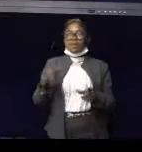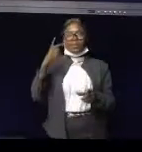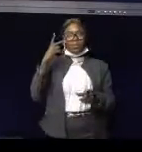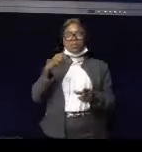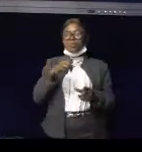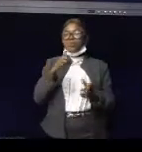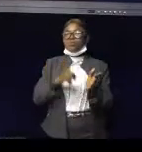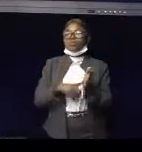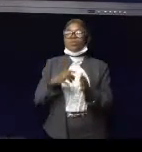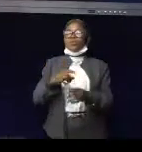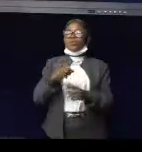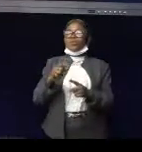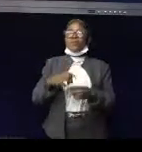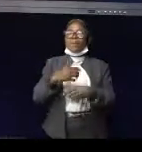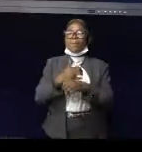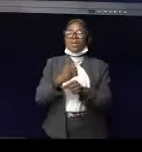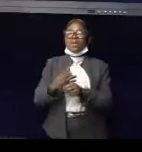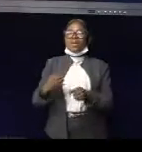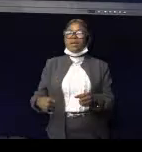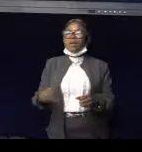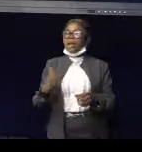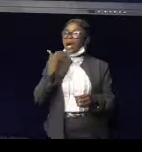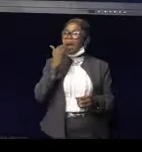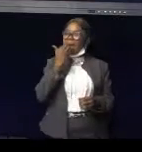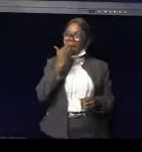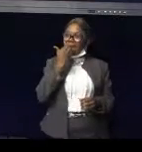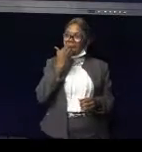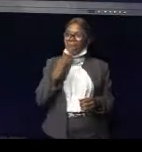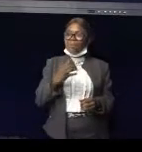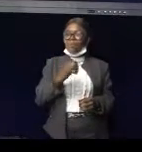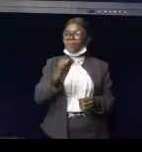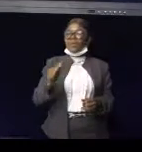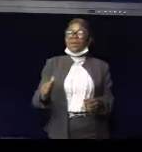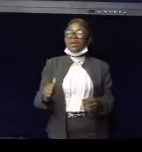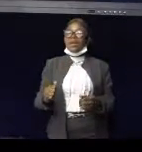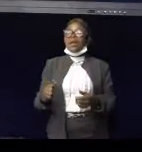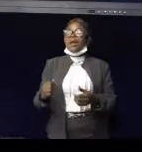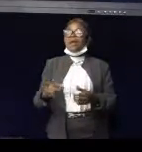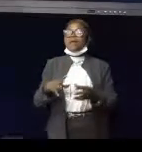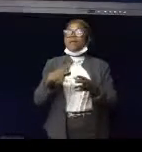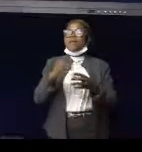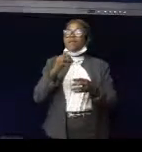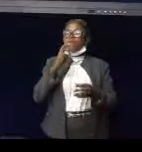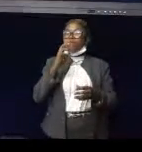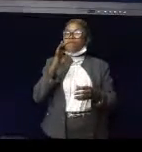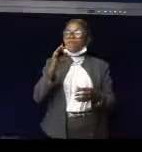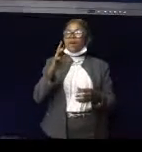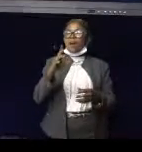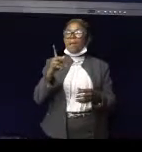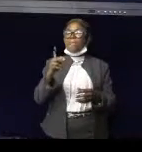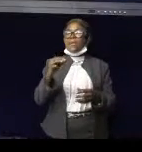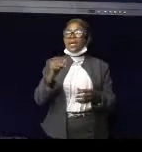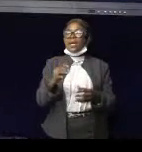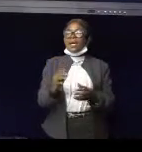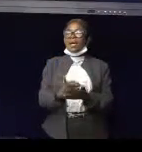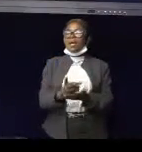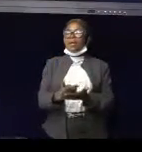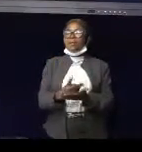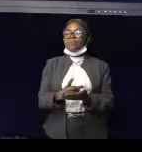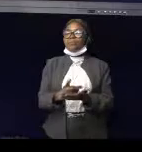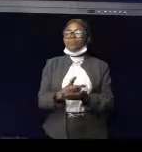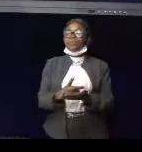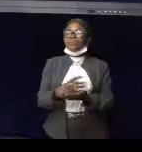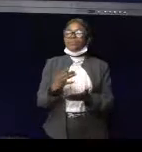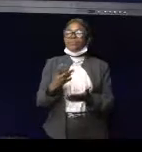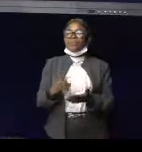Let's consider this problem. When making biscuits, a baker mixes flour and sugar in the ratio of 4